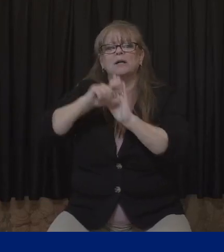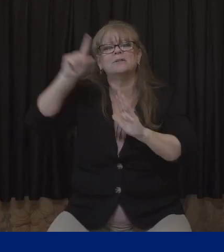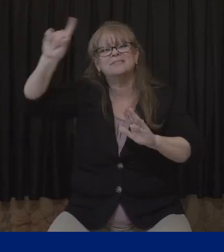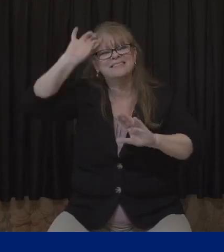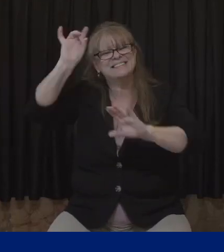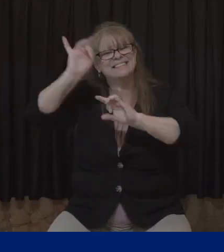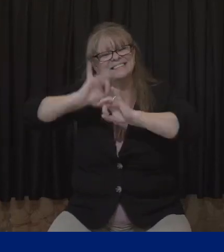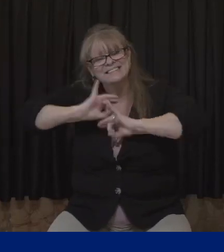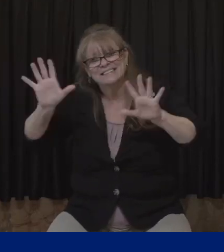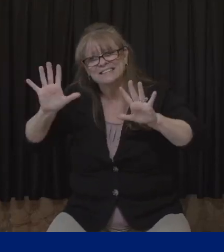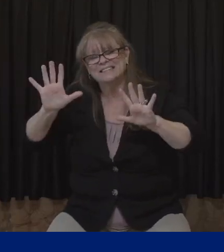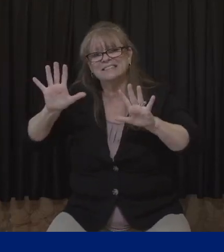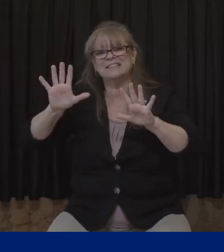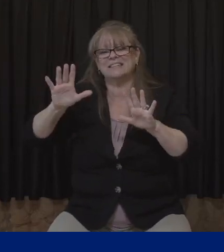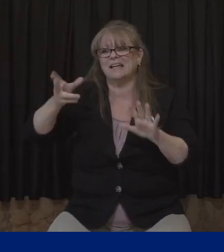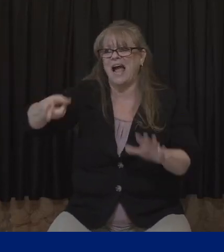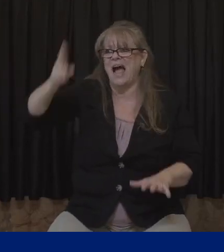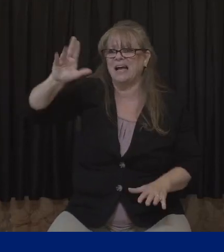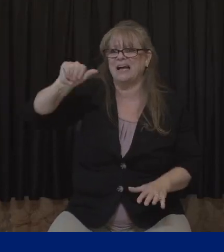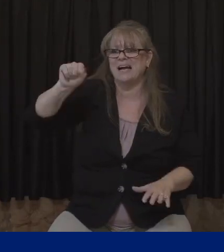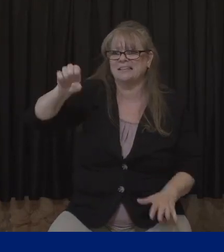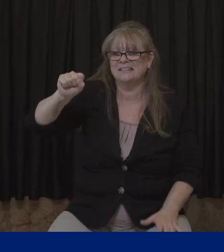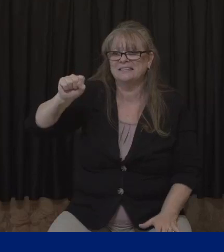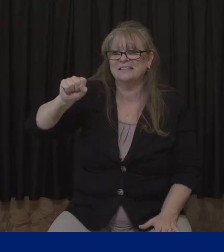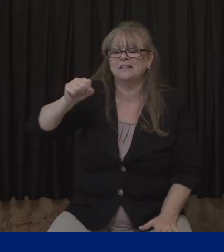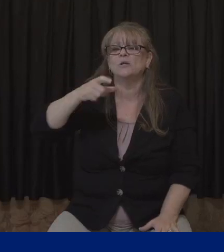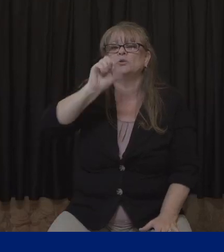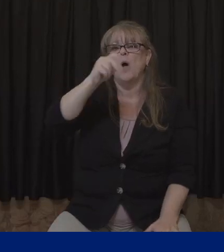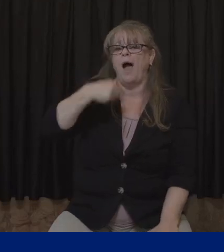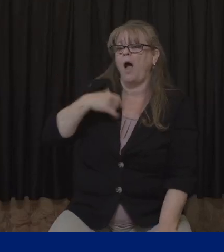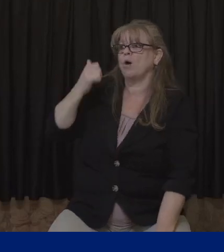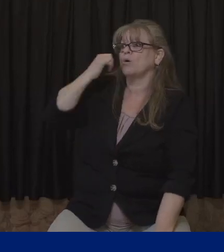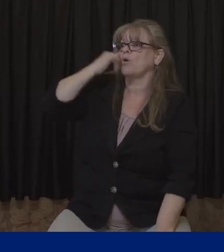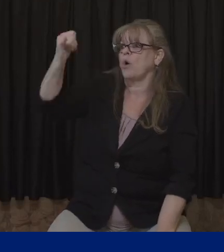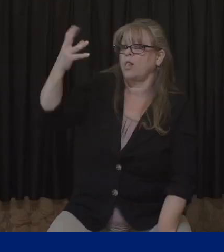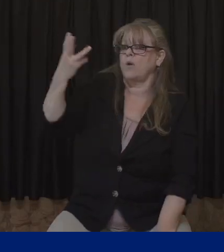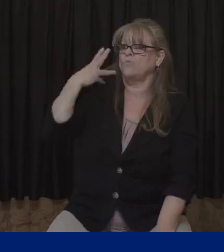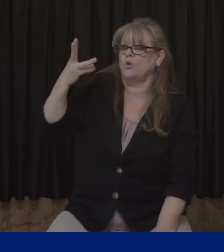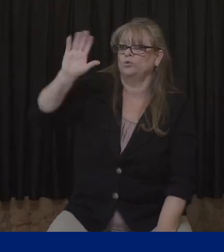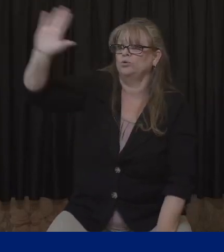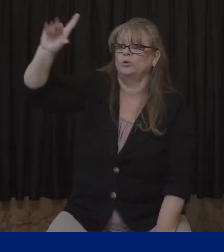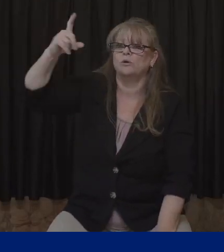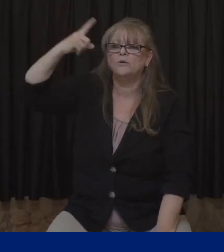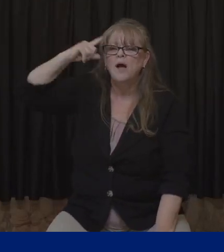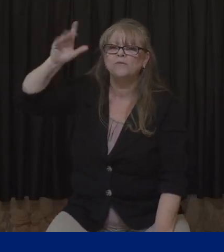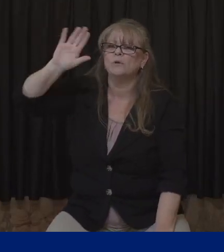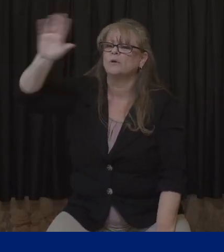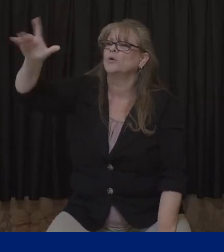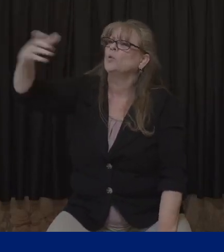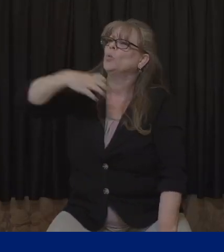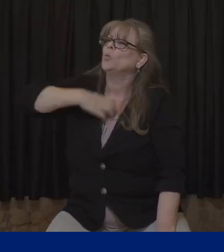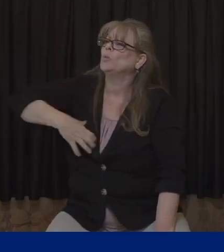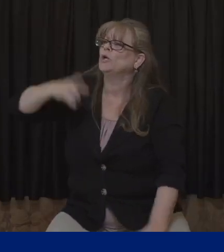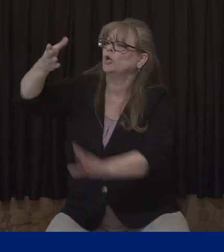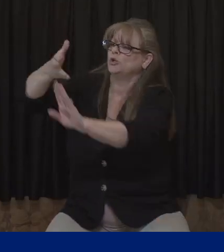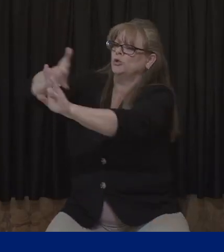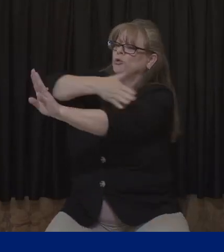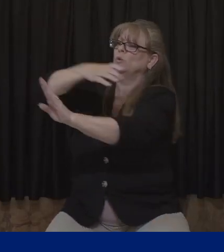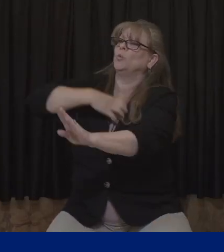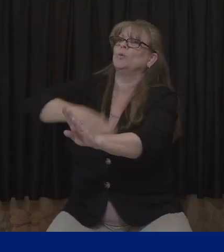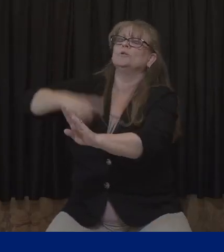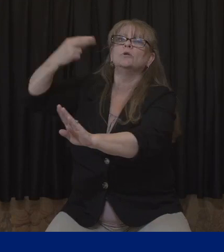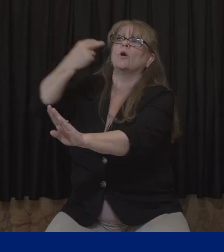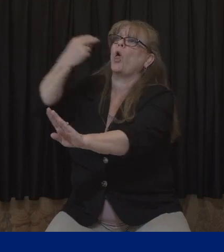I said, what do you wish you know this week that you knew last week? And that very first week, he said, we should have